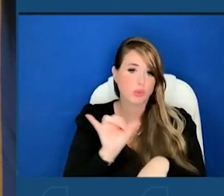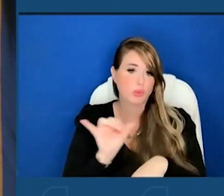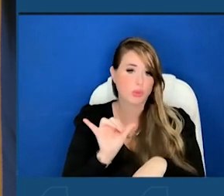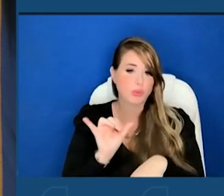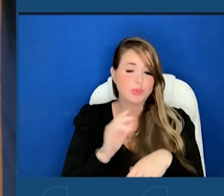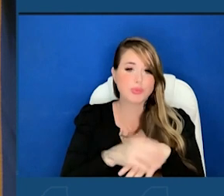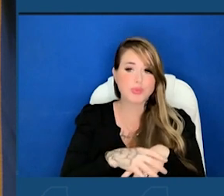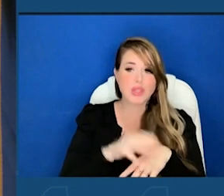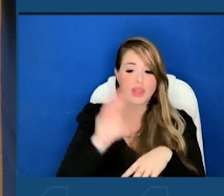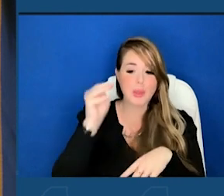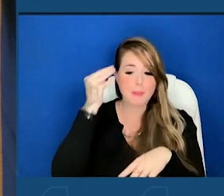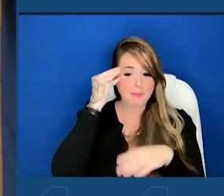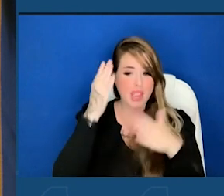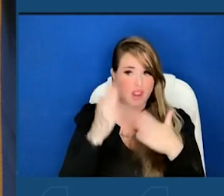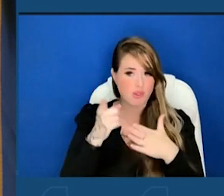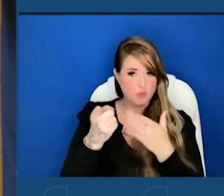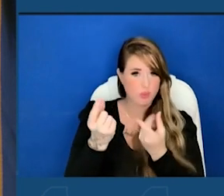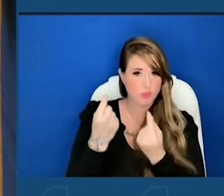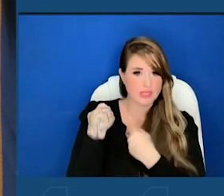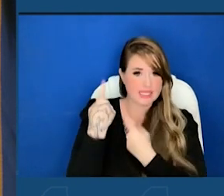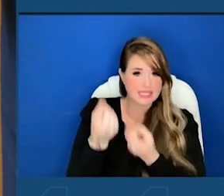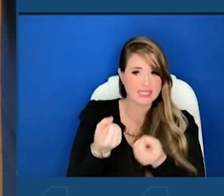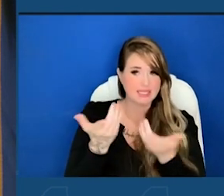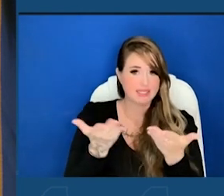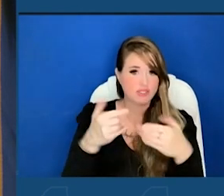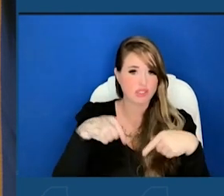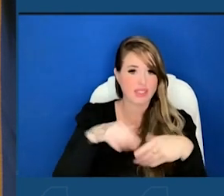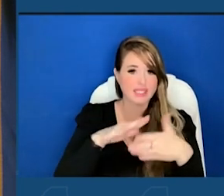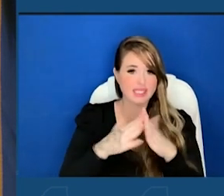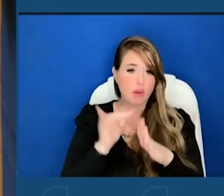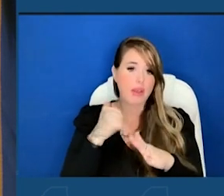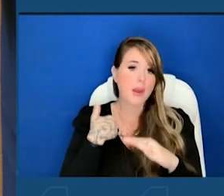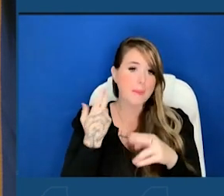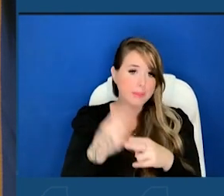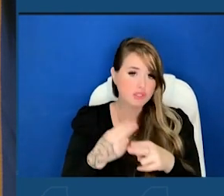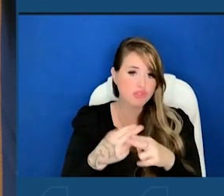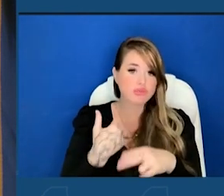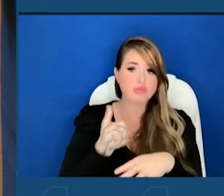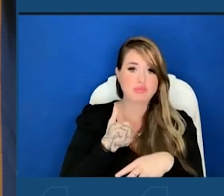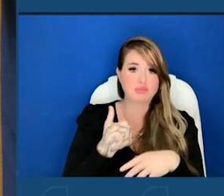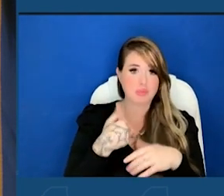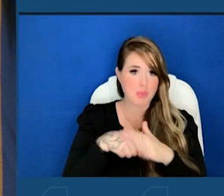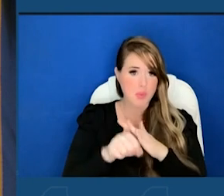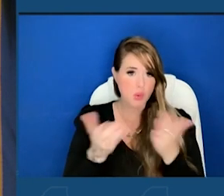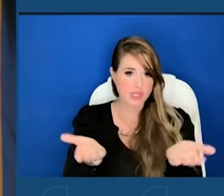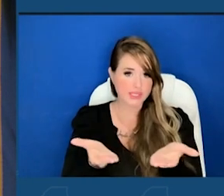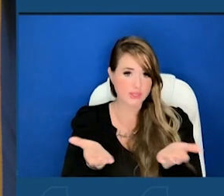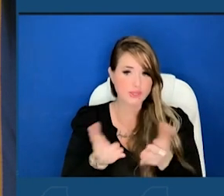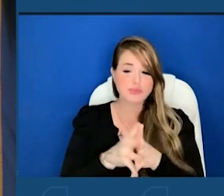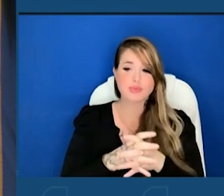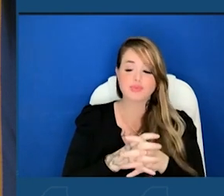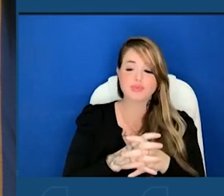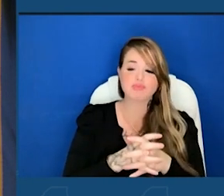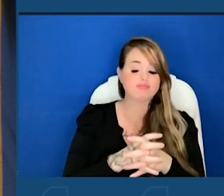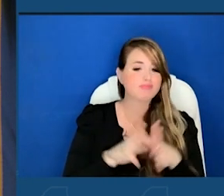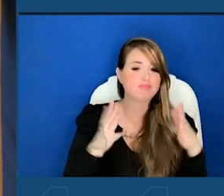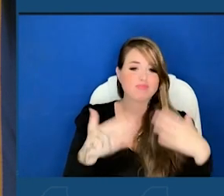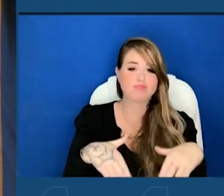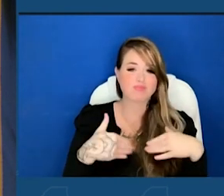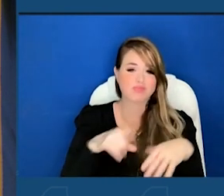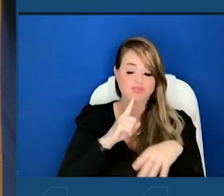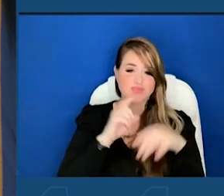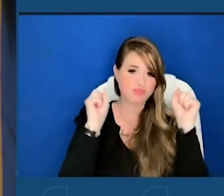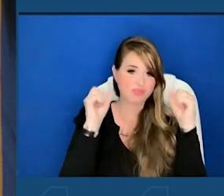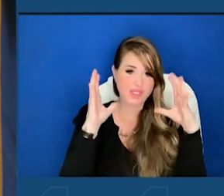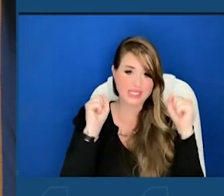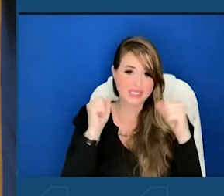the mayor has done in this town, because like I said, I was born here, it's just amazing,